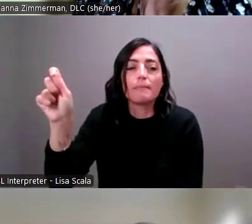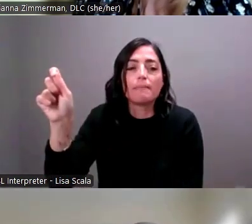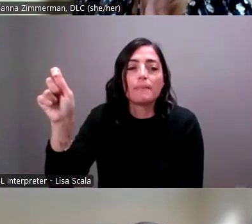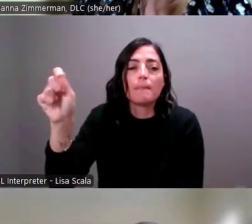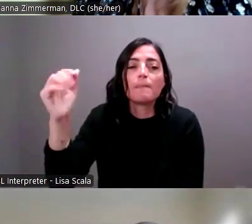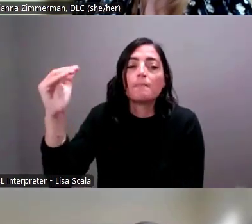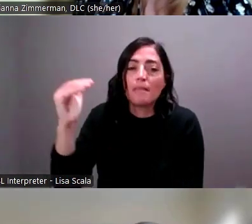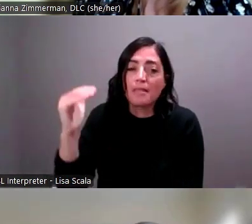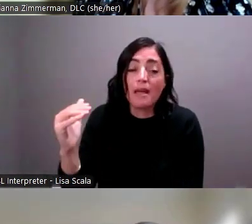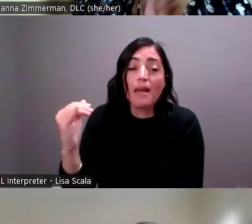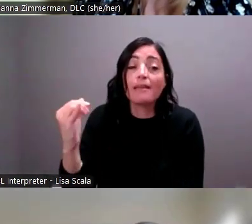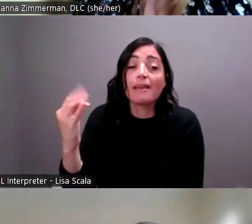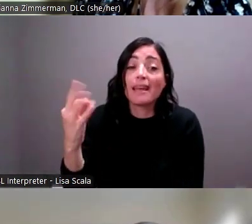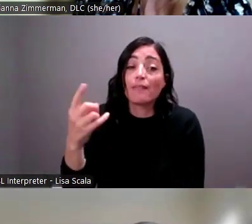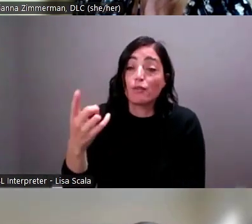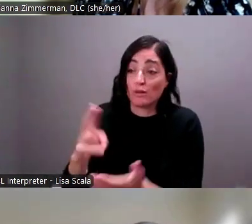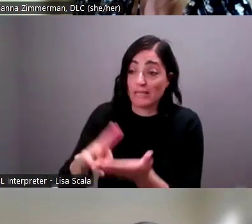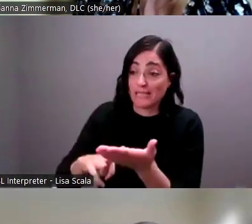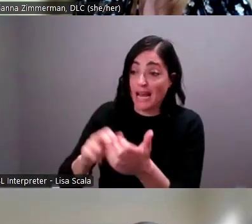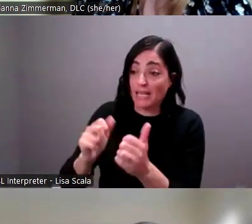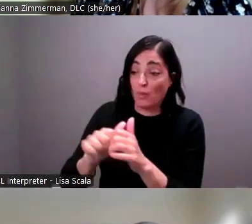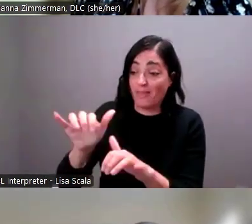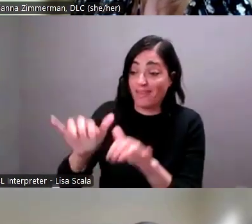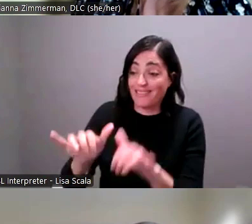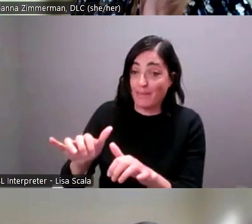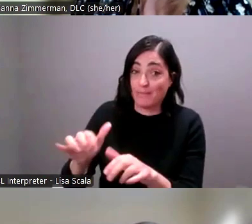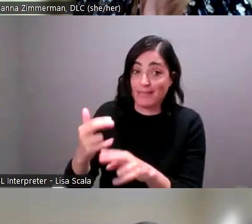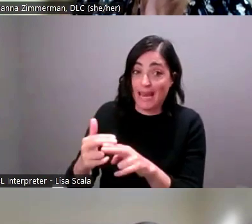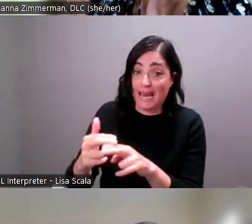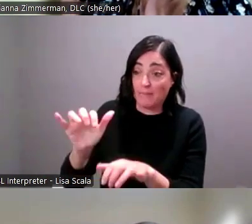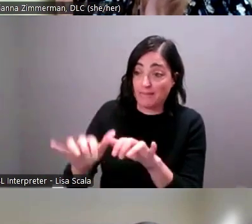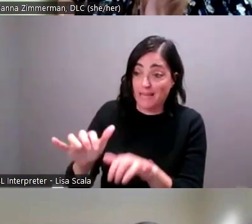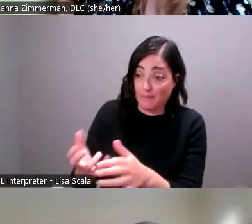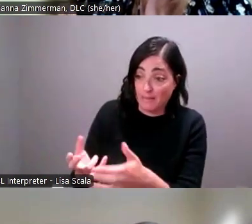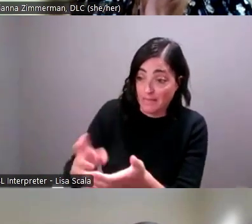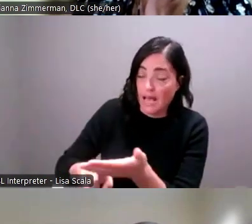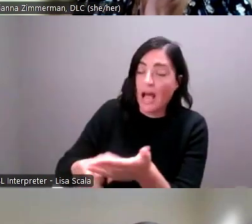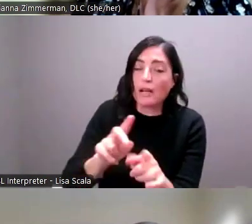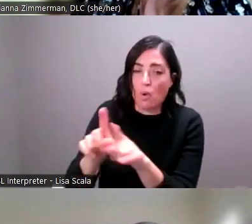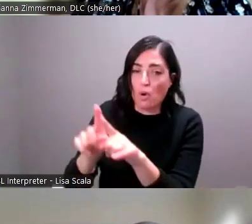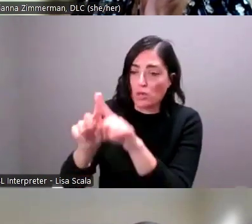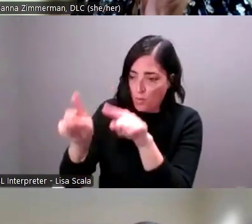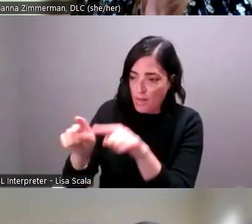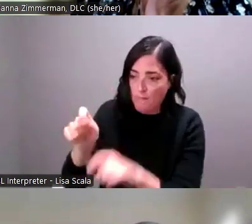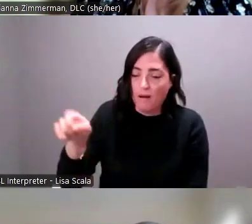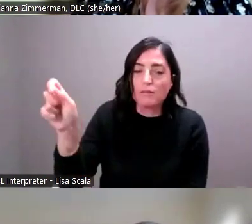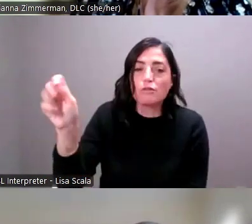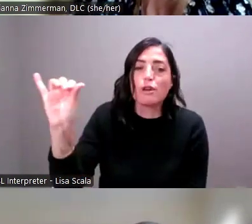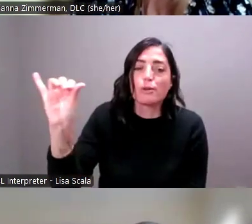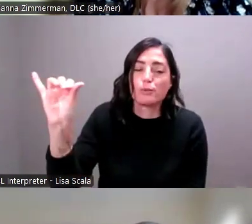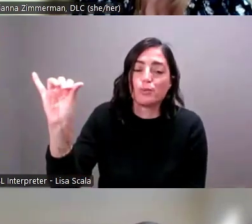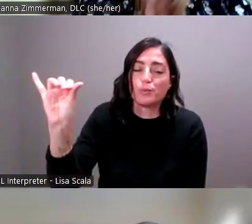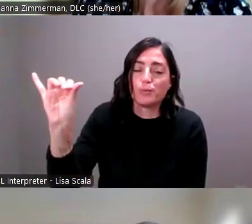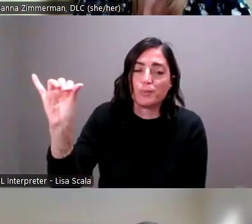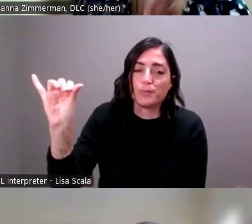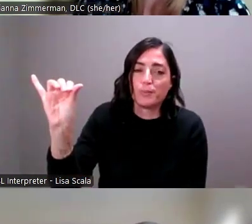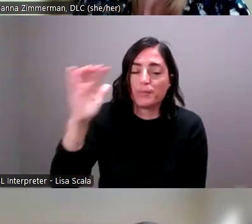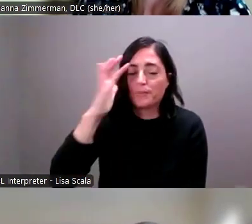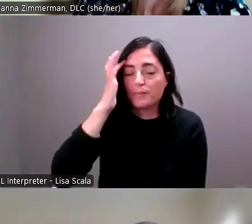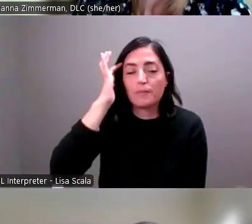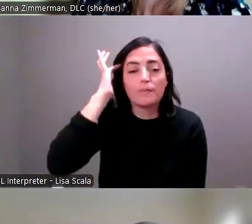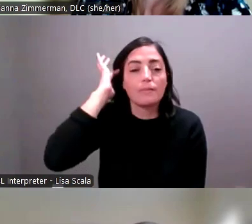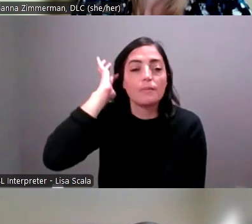then if you are signing with a typewritten name, you would also check that box because,